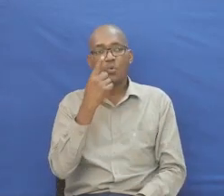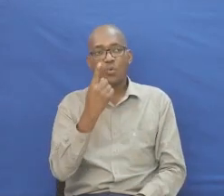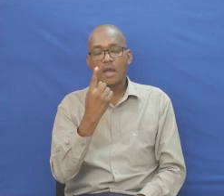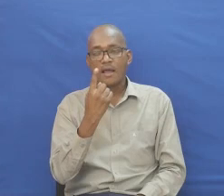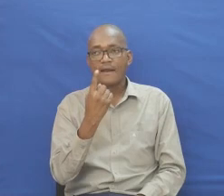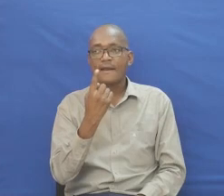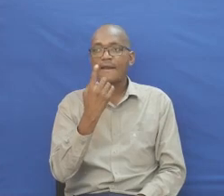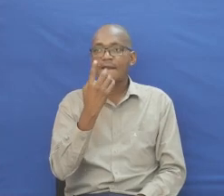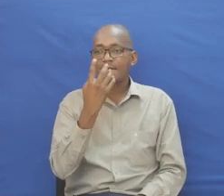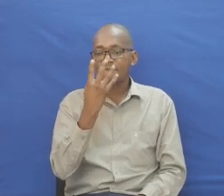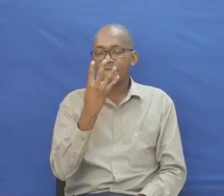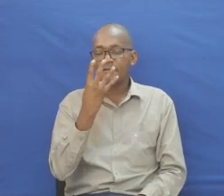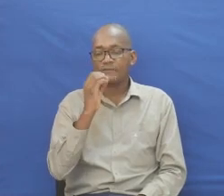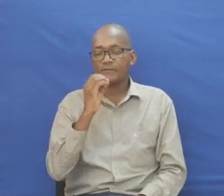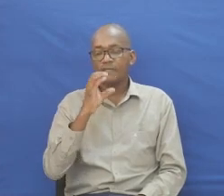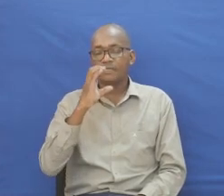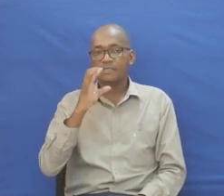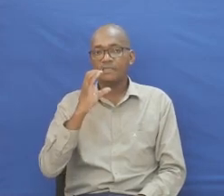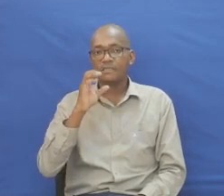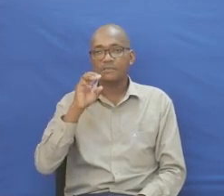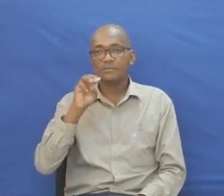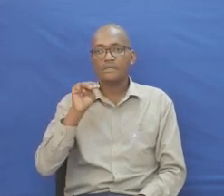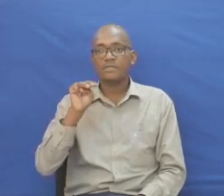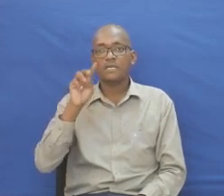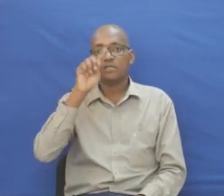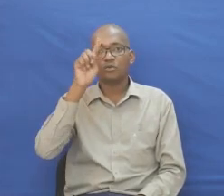is 150 centimeter squared.